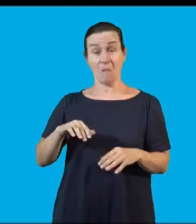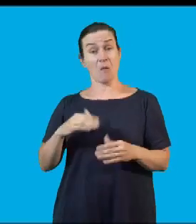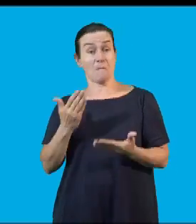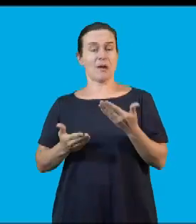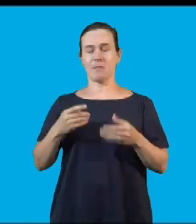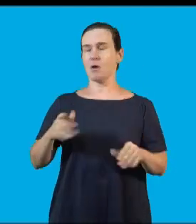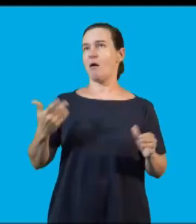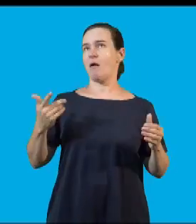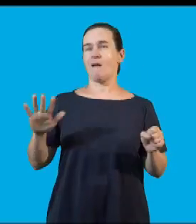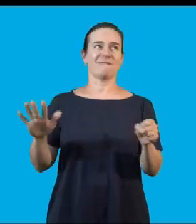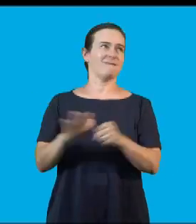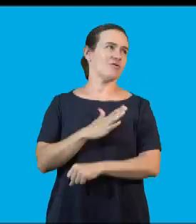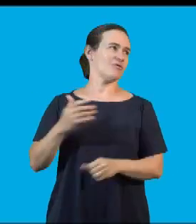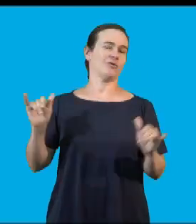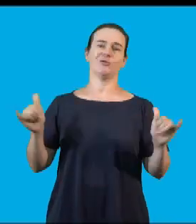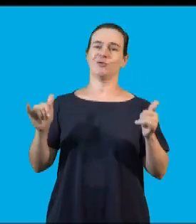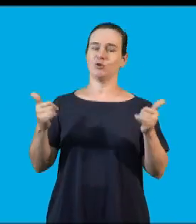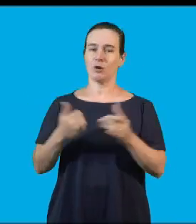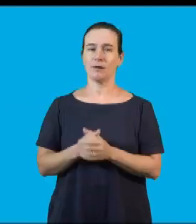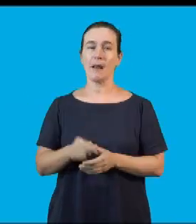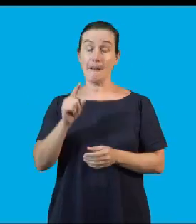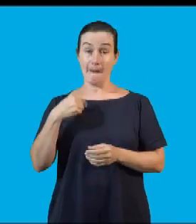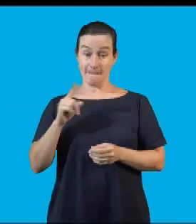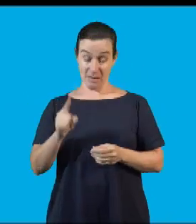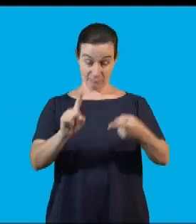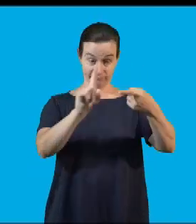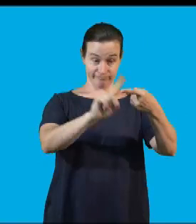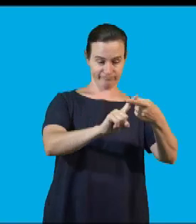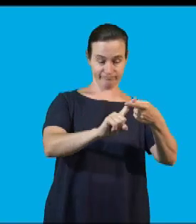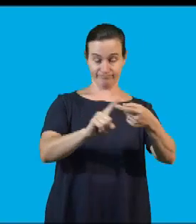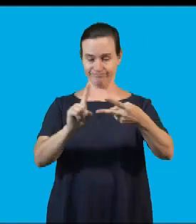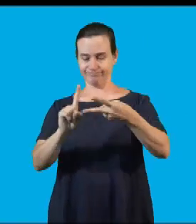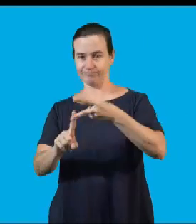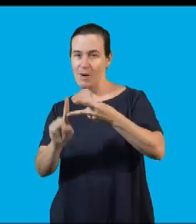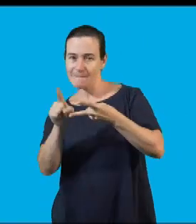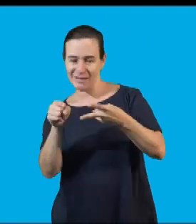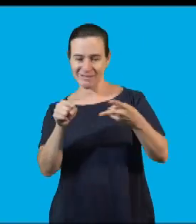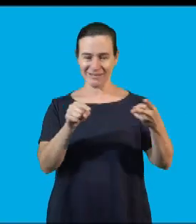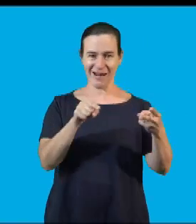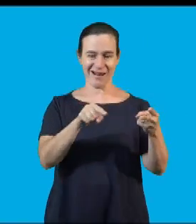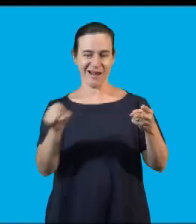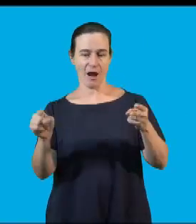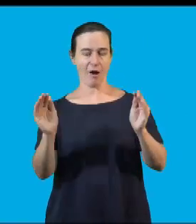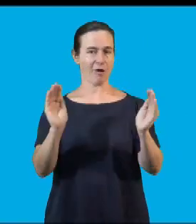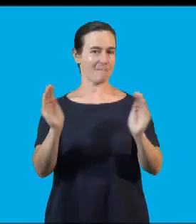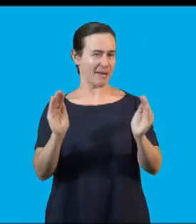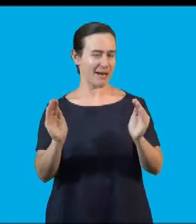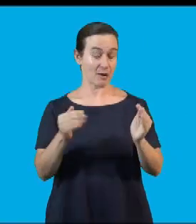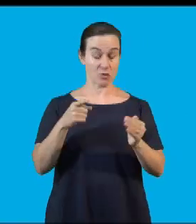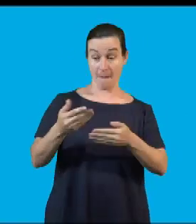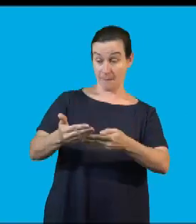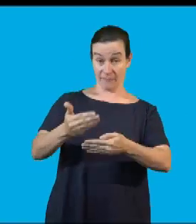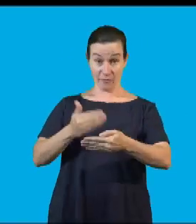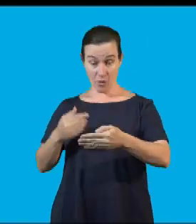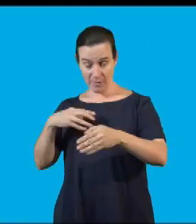experienced, or joys. It must show a comparison of the initial expectations in the first entry